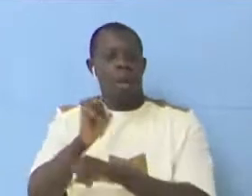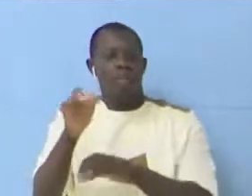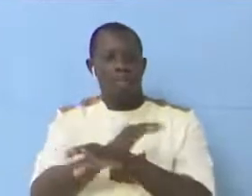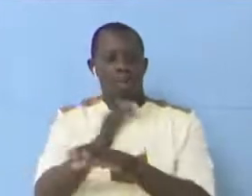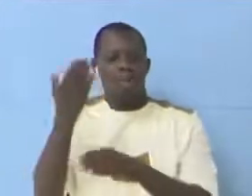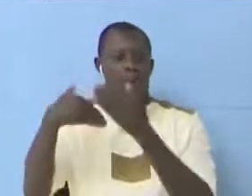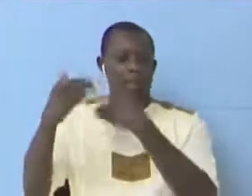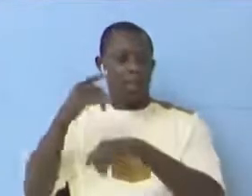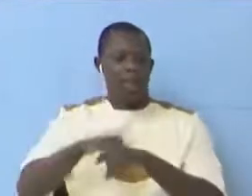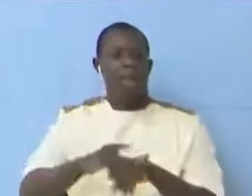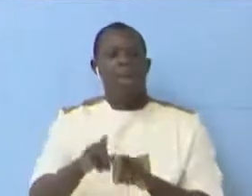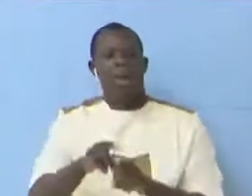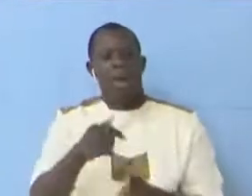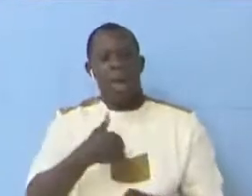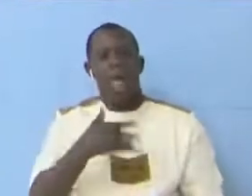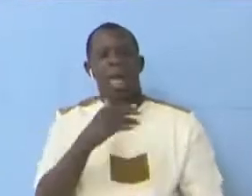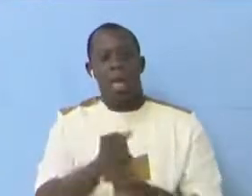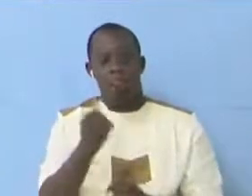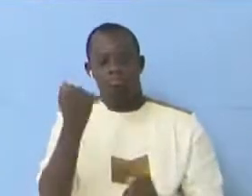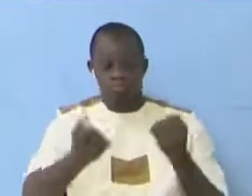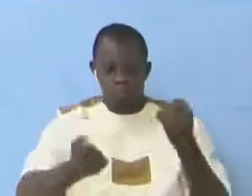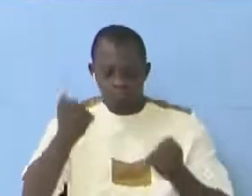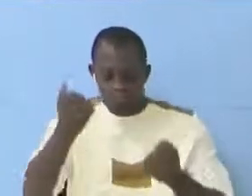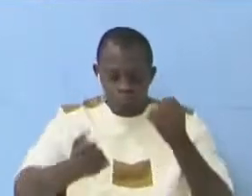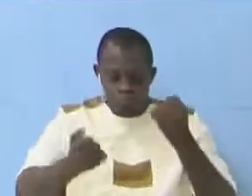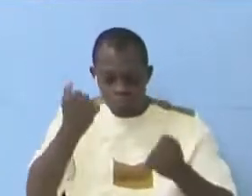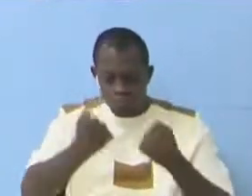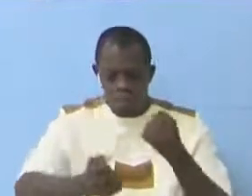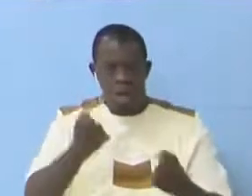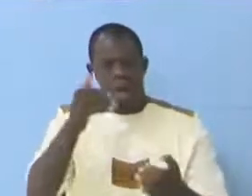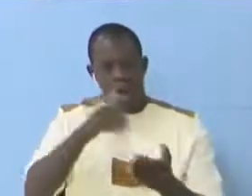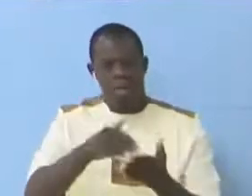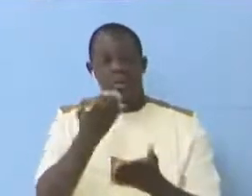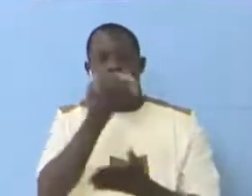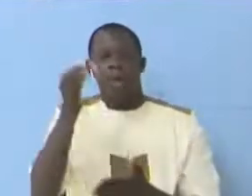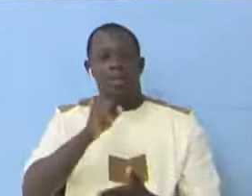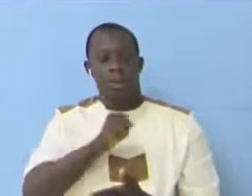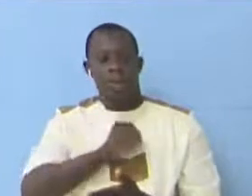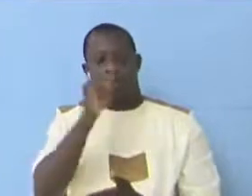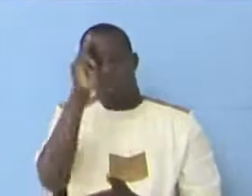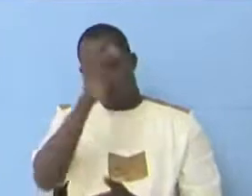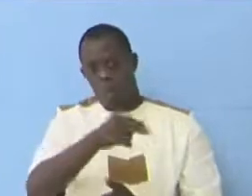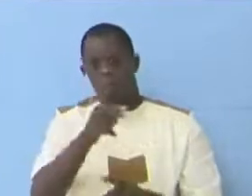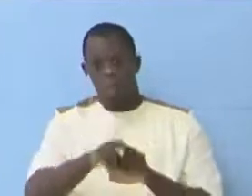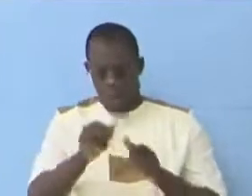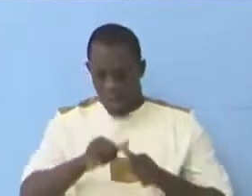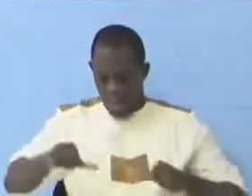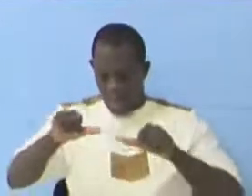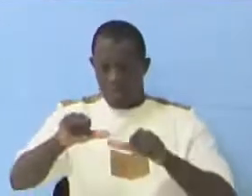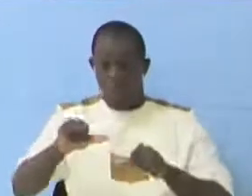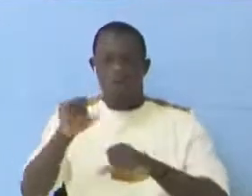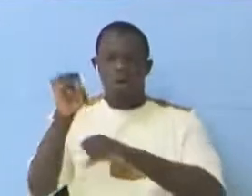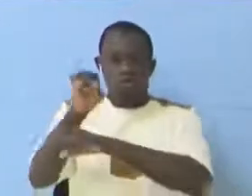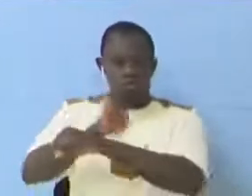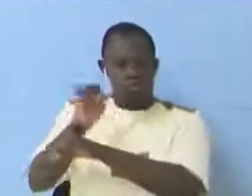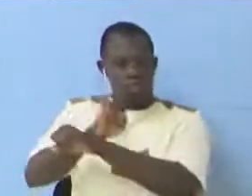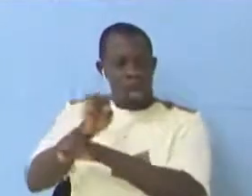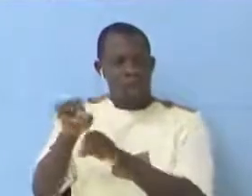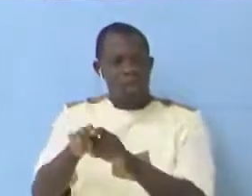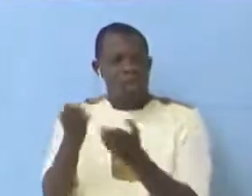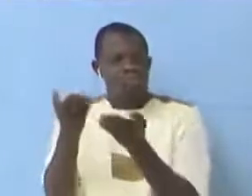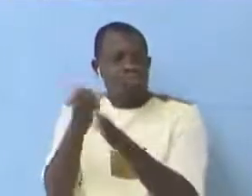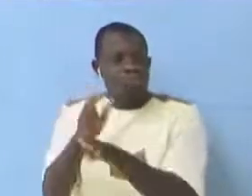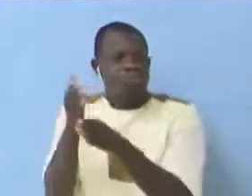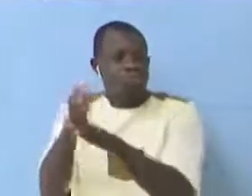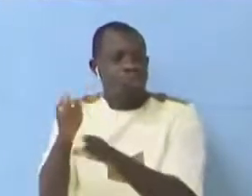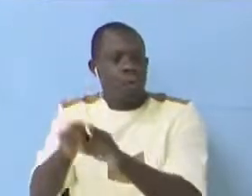I drove him to where he lives, around the Sukuta graveyard, where the dumping site. He